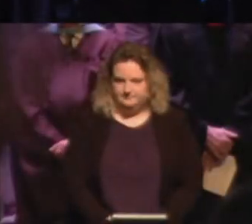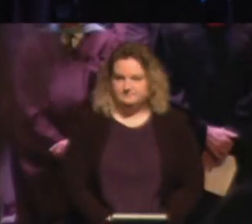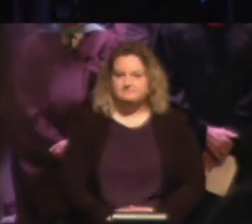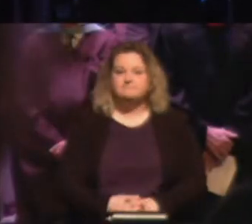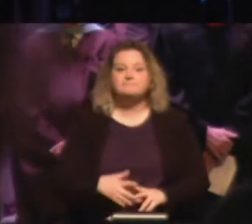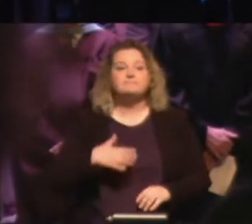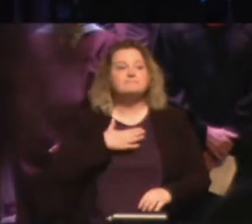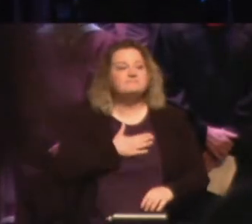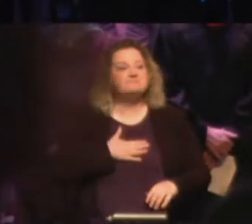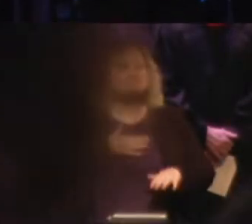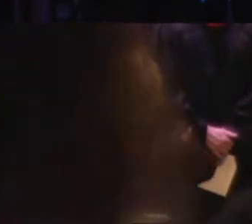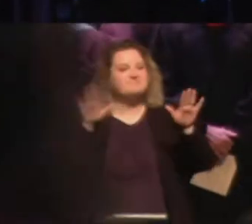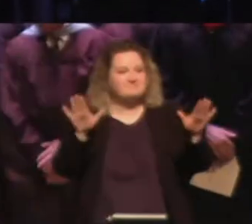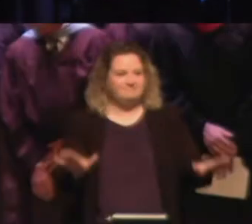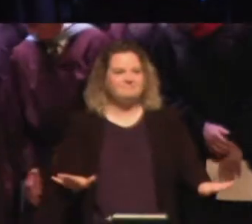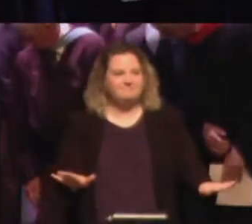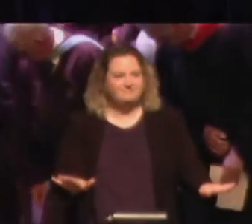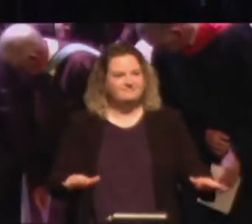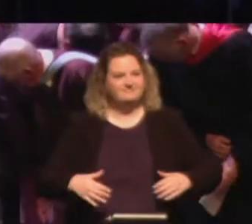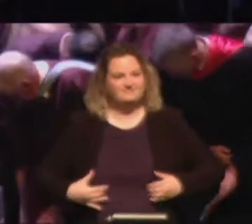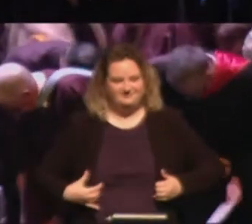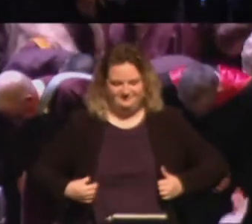Will everyone please be seated?